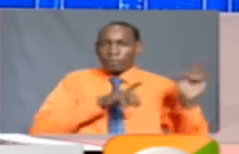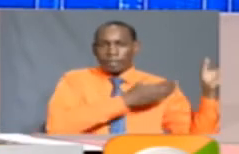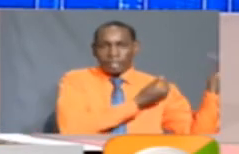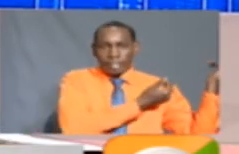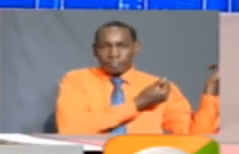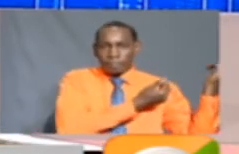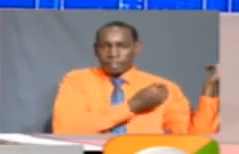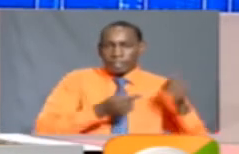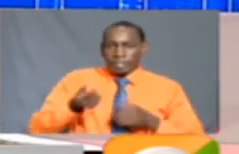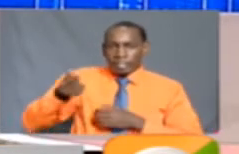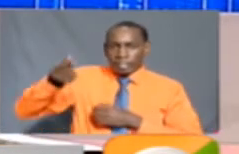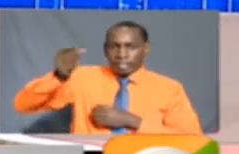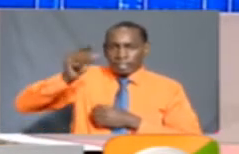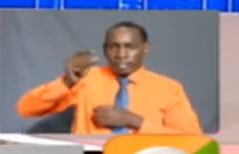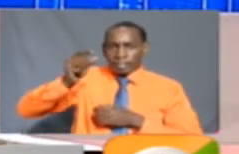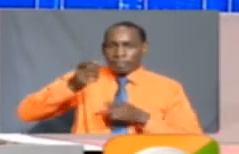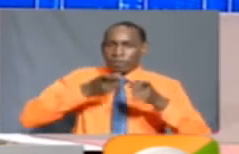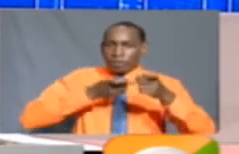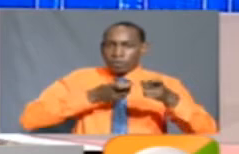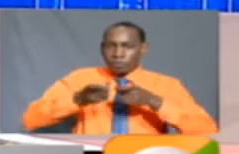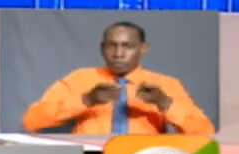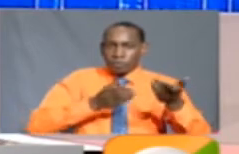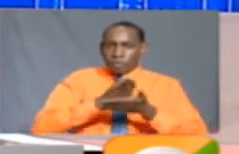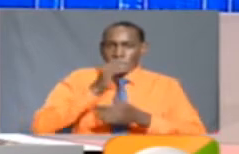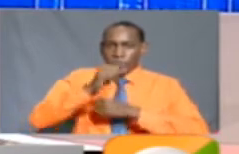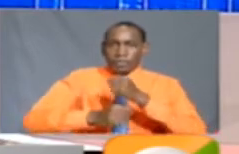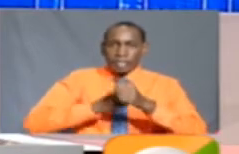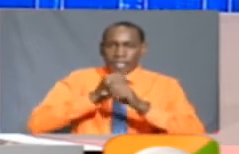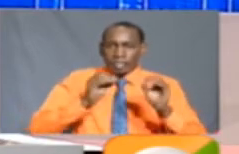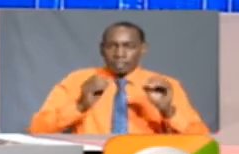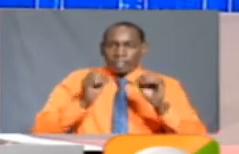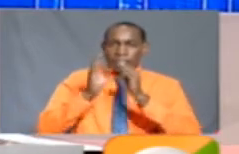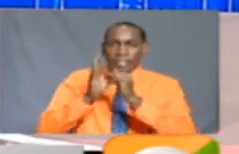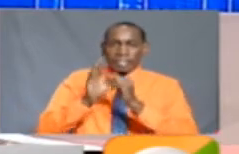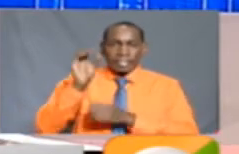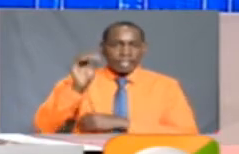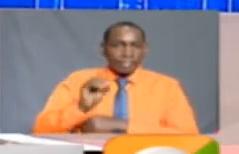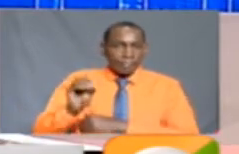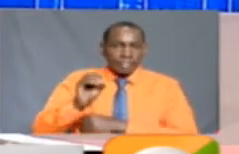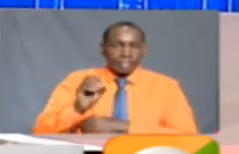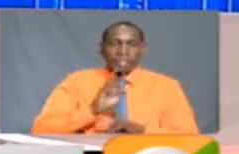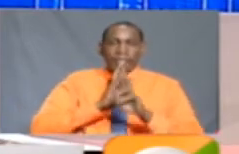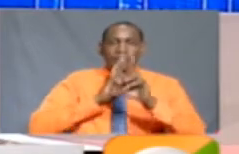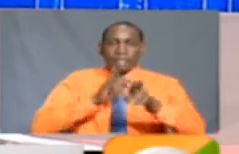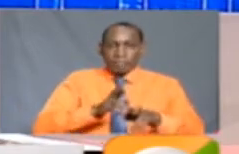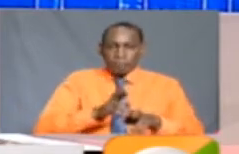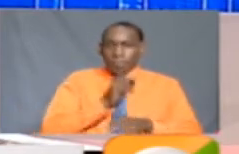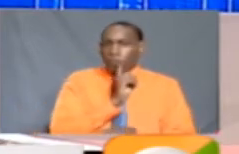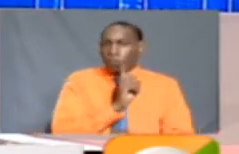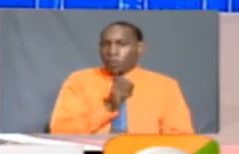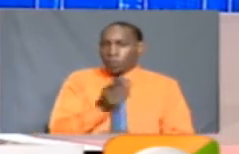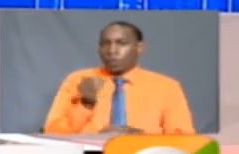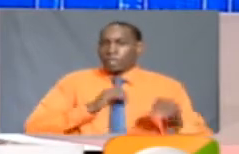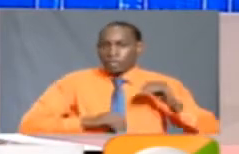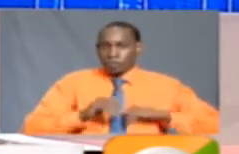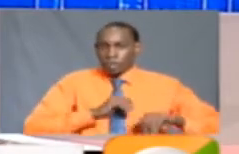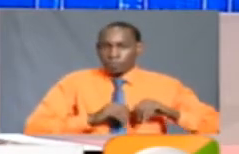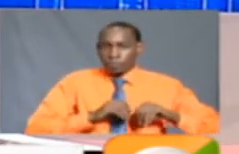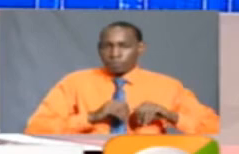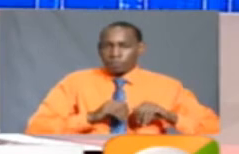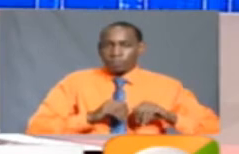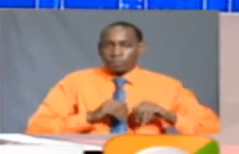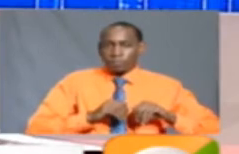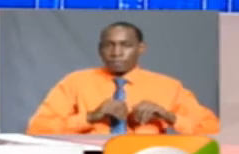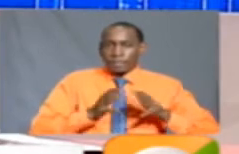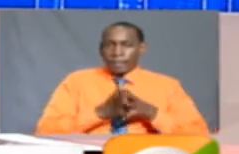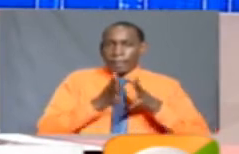interest rates to remain under control through the year at 13%. The report, however, warns corruption still remains